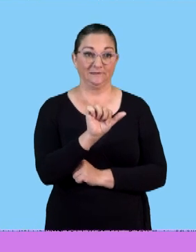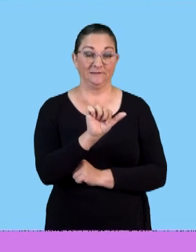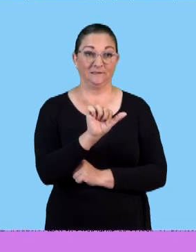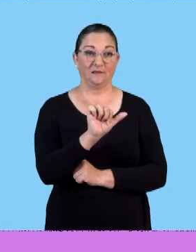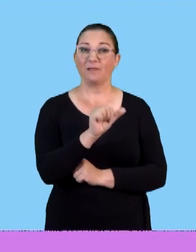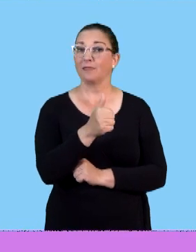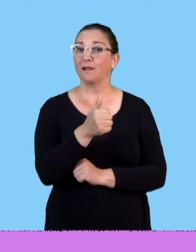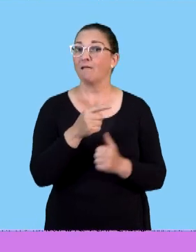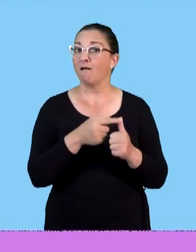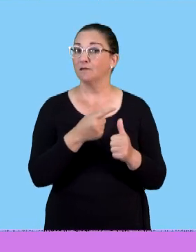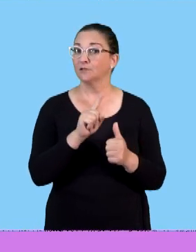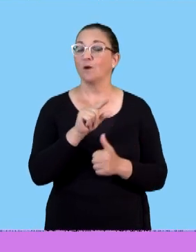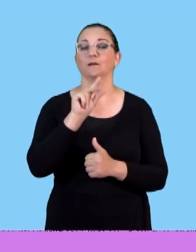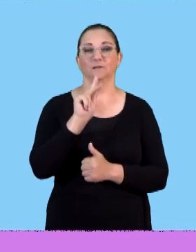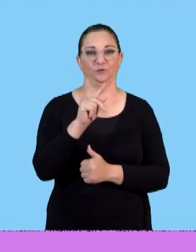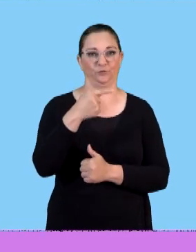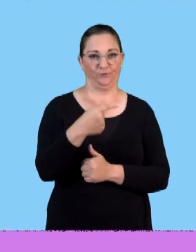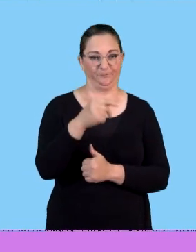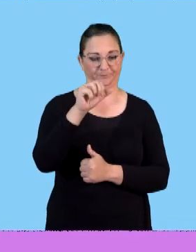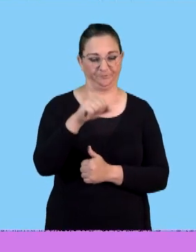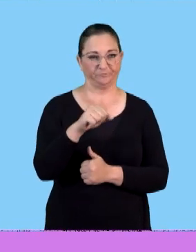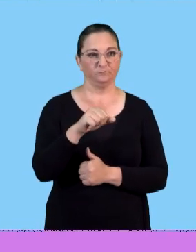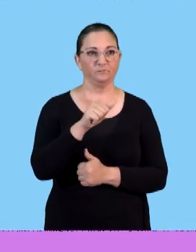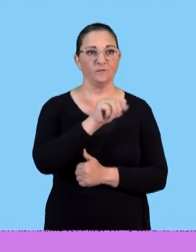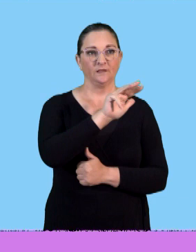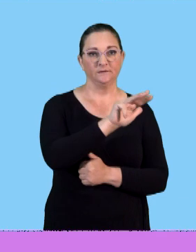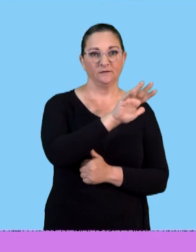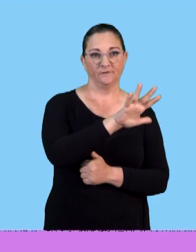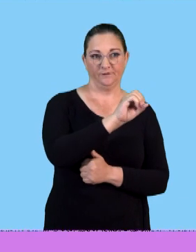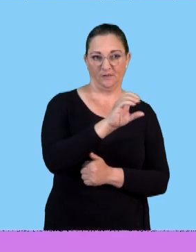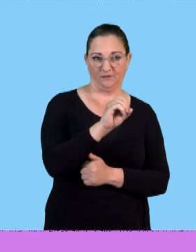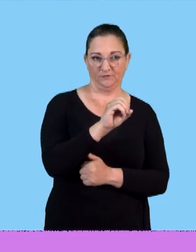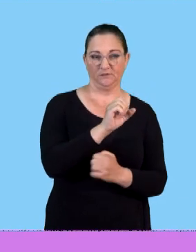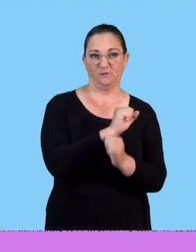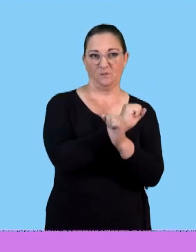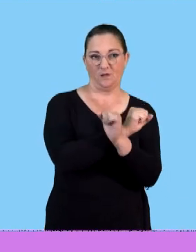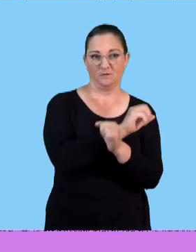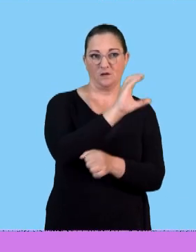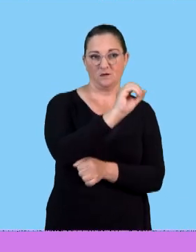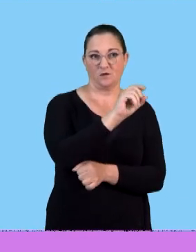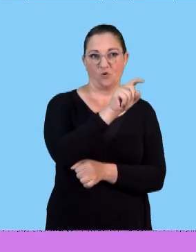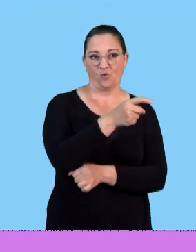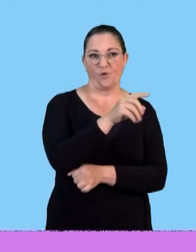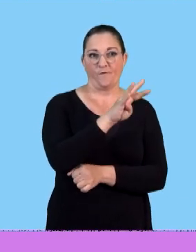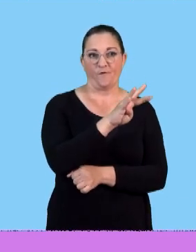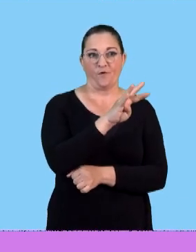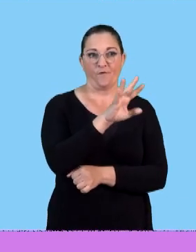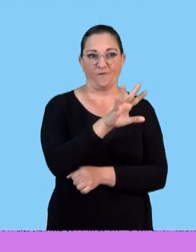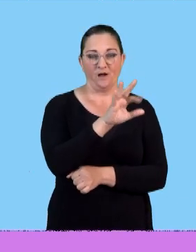0,4536 to take it to where? To kilograms, to convert it to kilograms. So 9,500 multiplied by